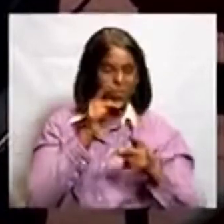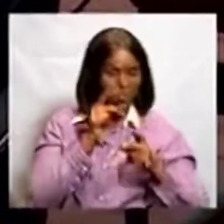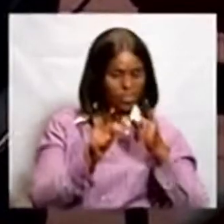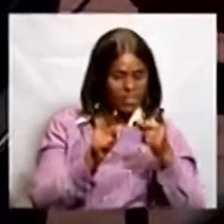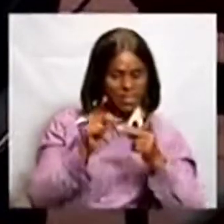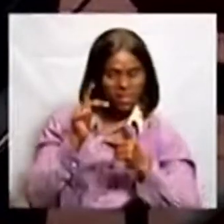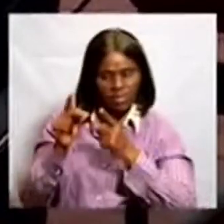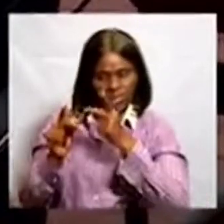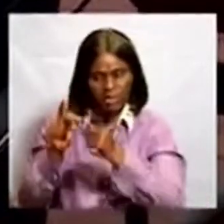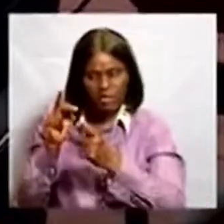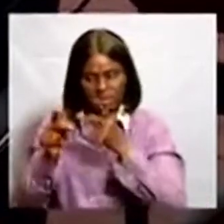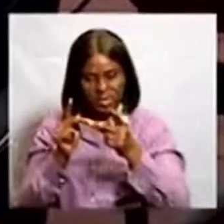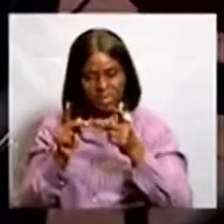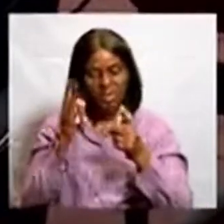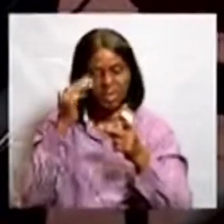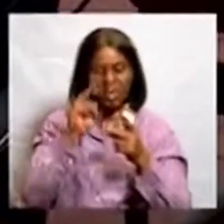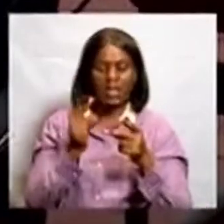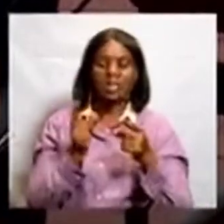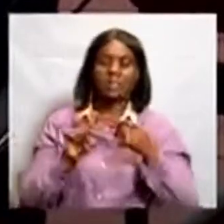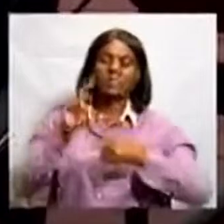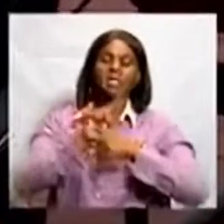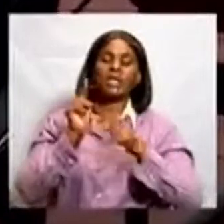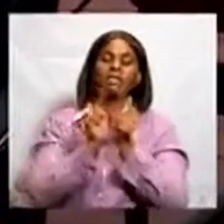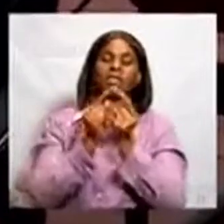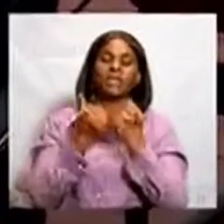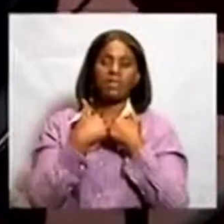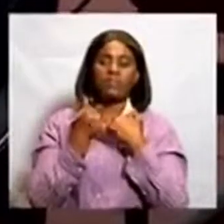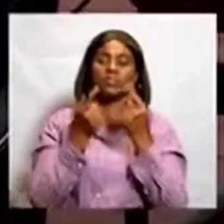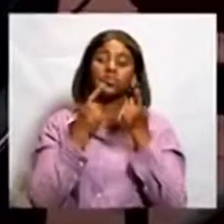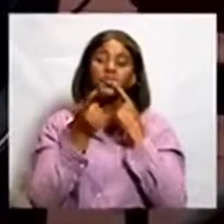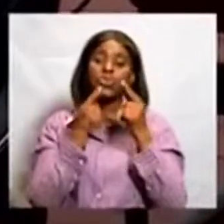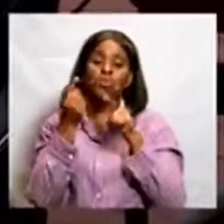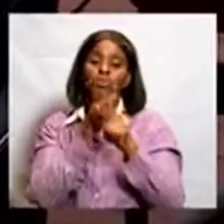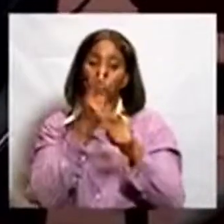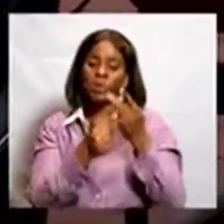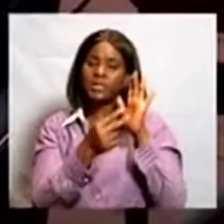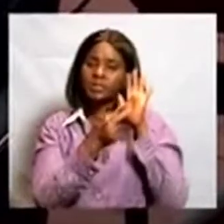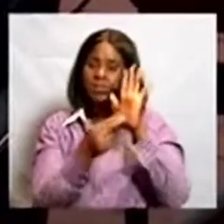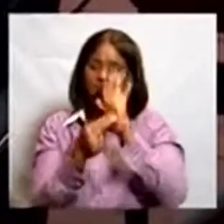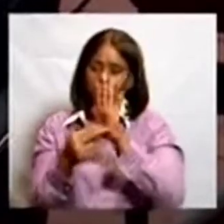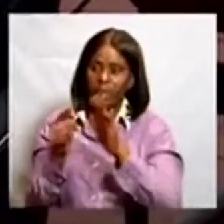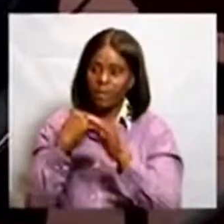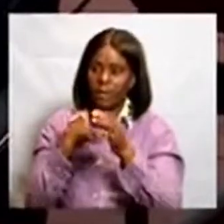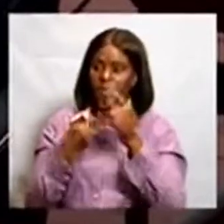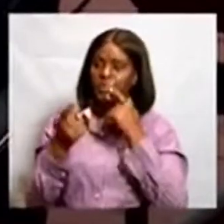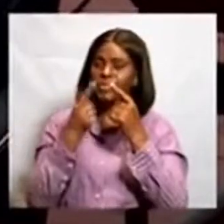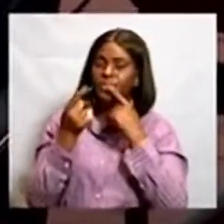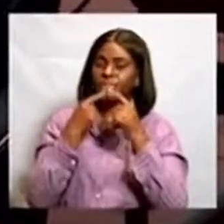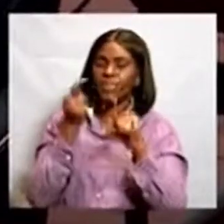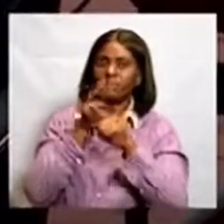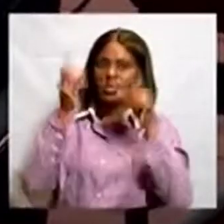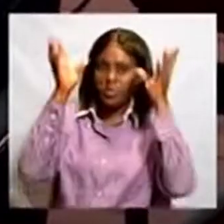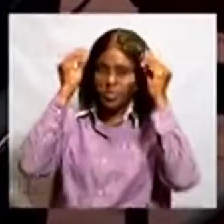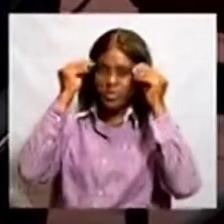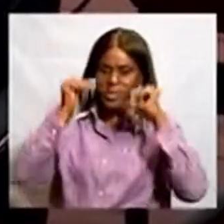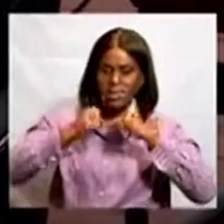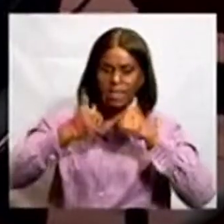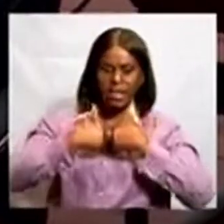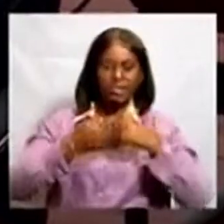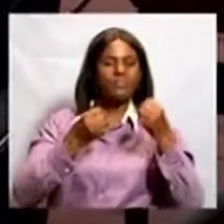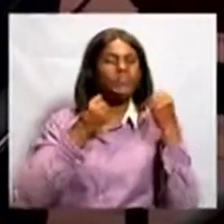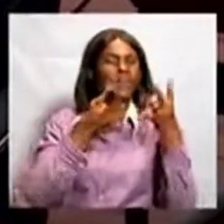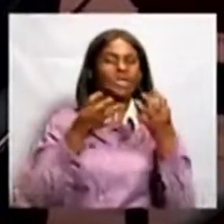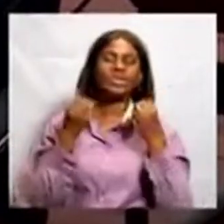we are meeting today. I think talking from reflecting back and talking from experience, we've had a lot